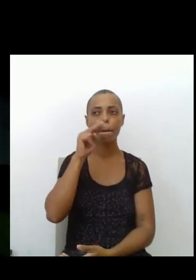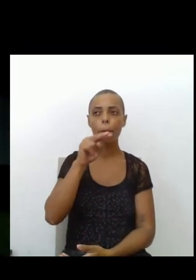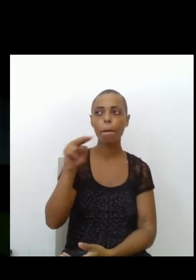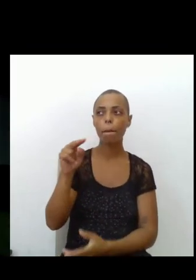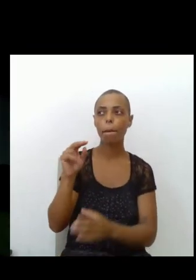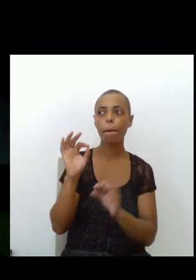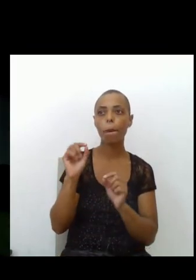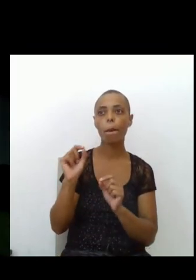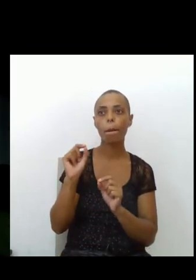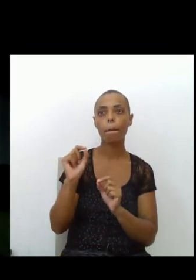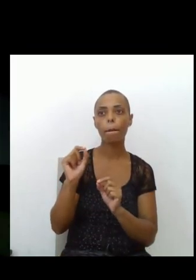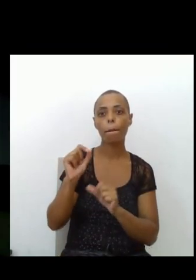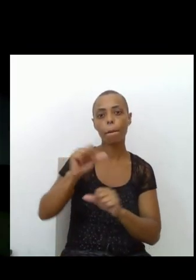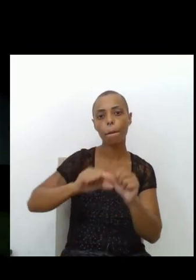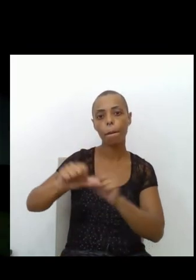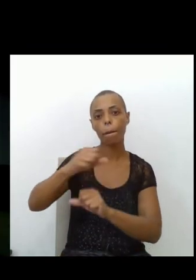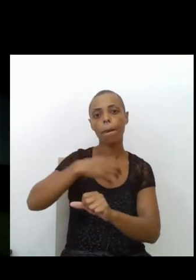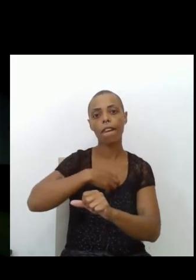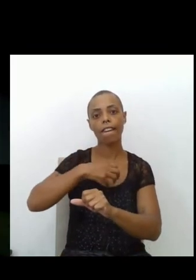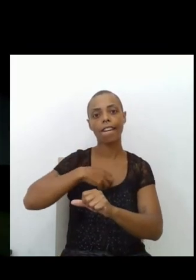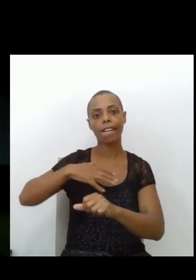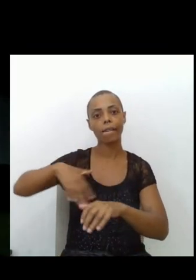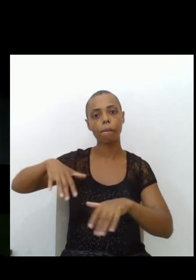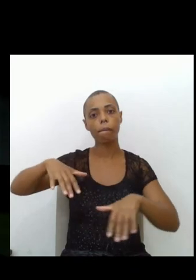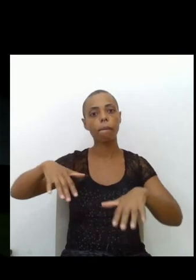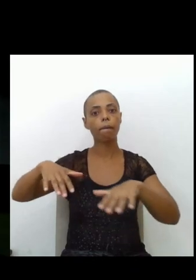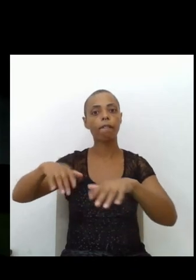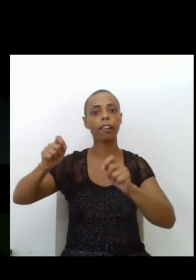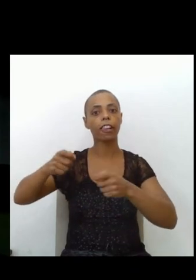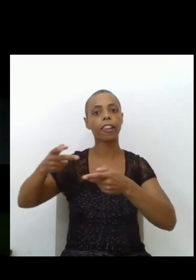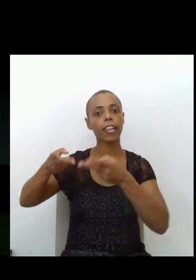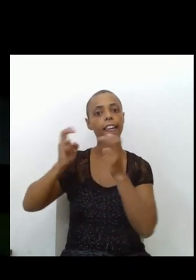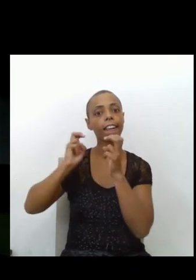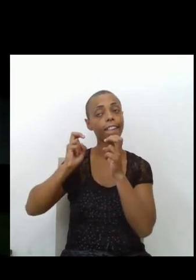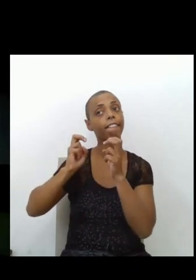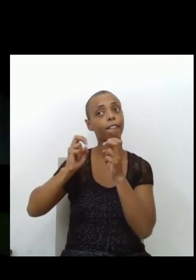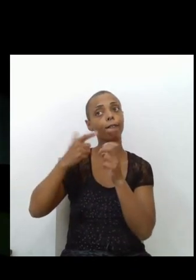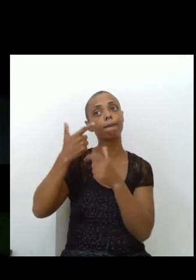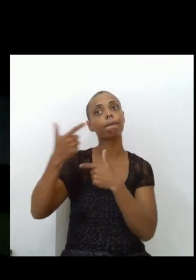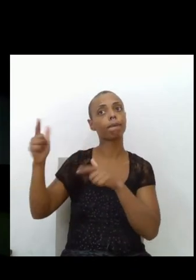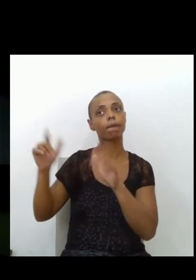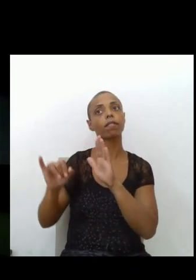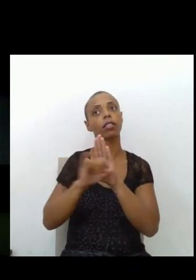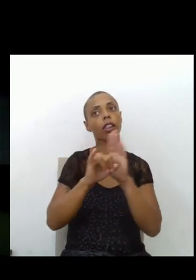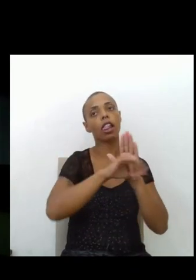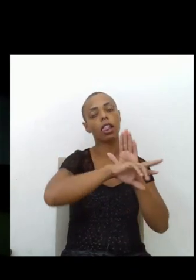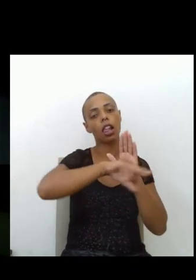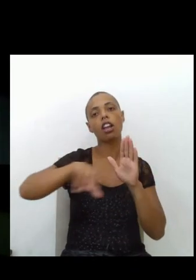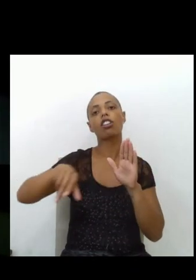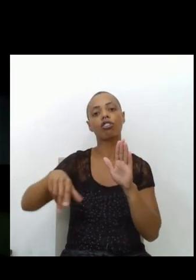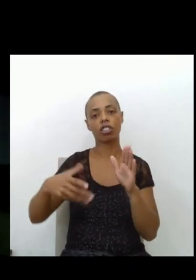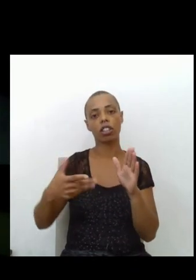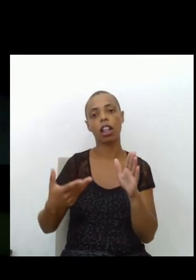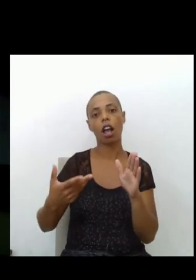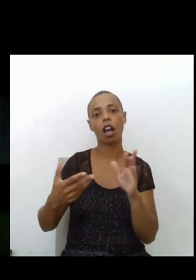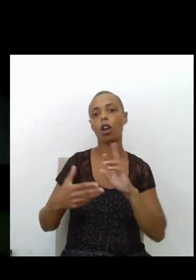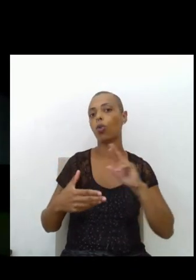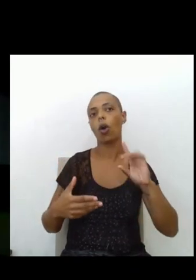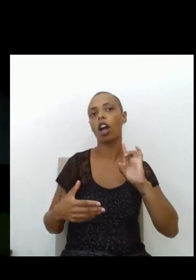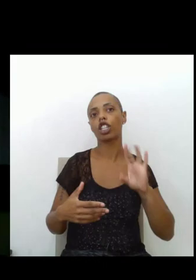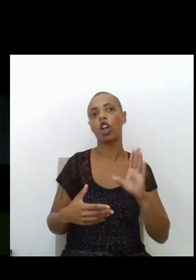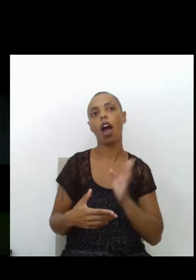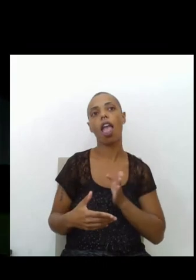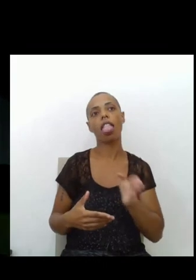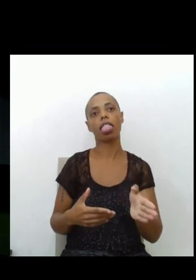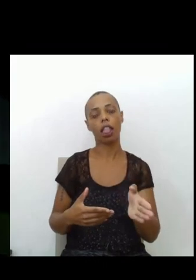if we observe the changes that have been made in a given space we might find different identities there